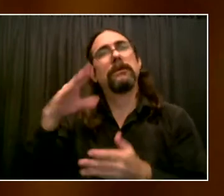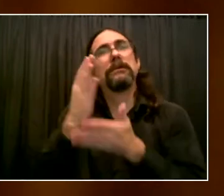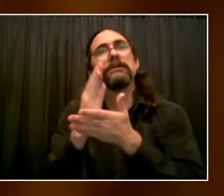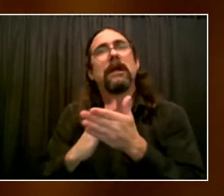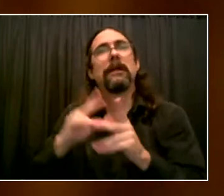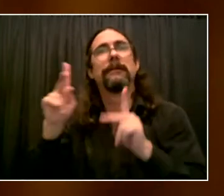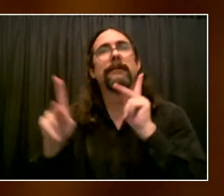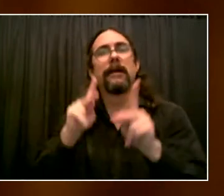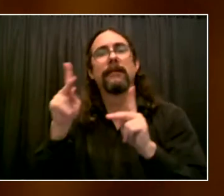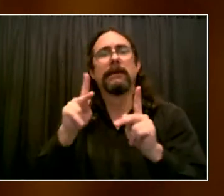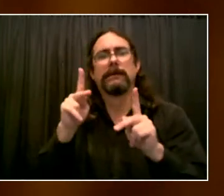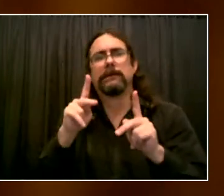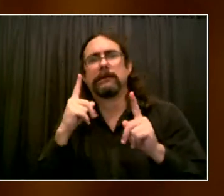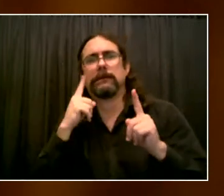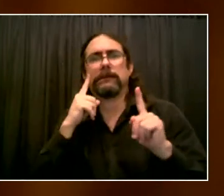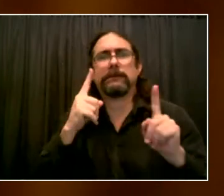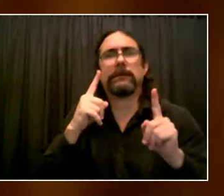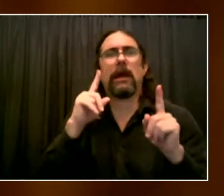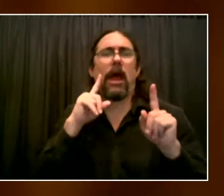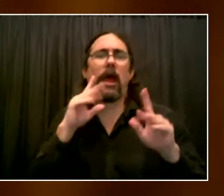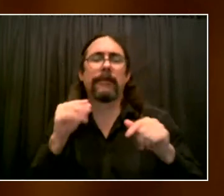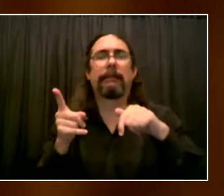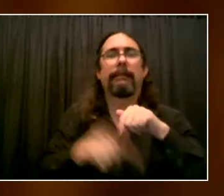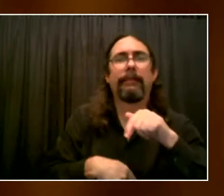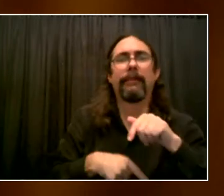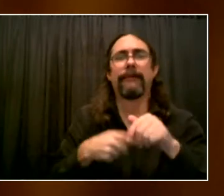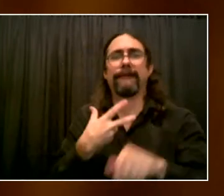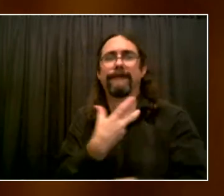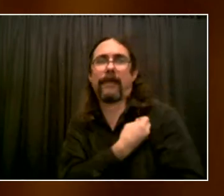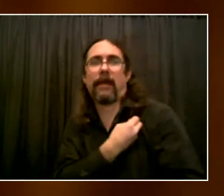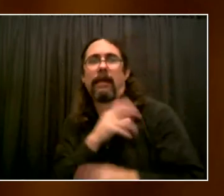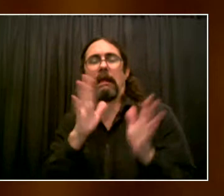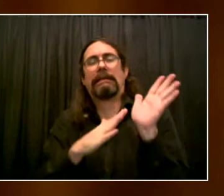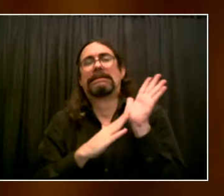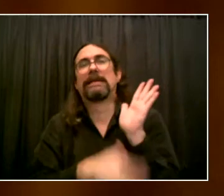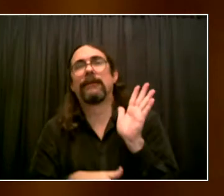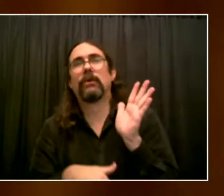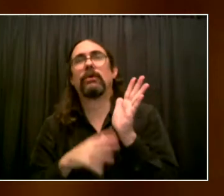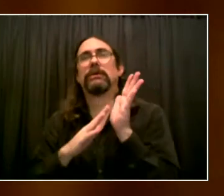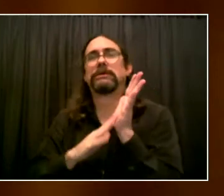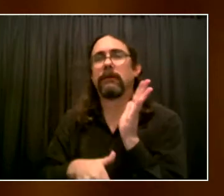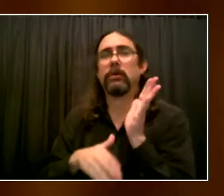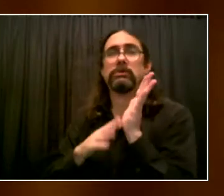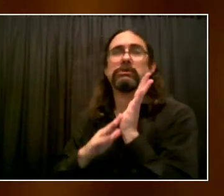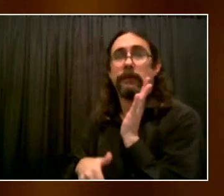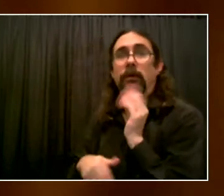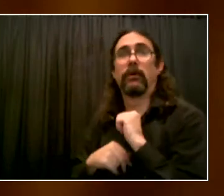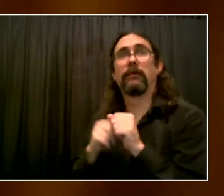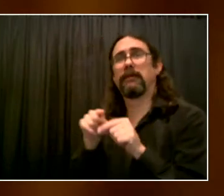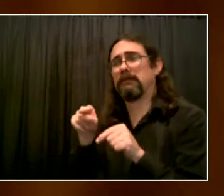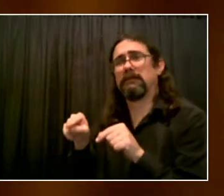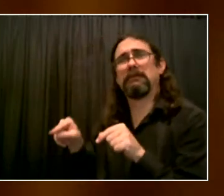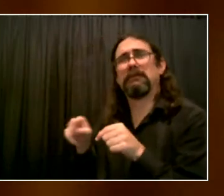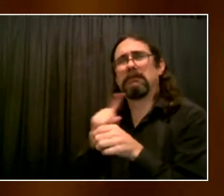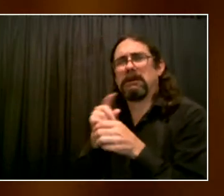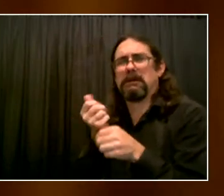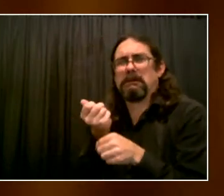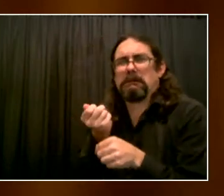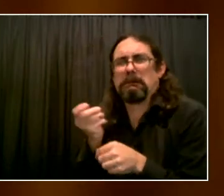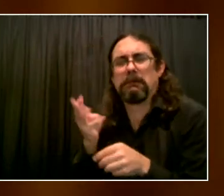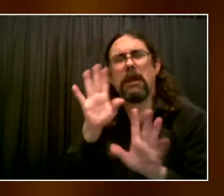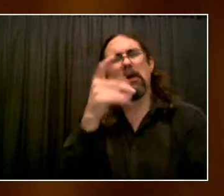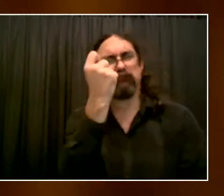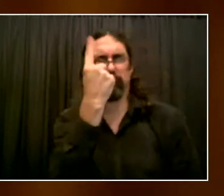requirements, and in a very small number of medical cases that may be justified. But people who claim